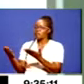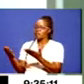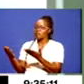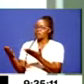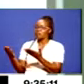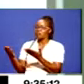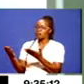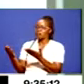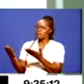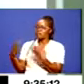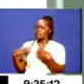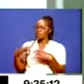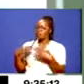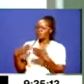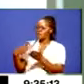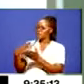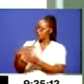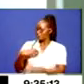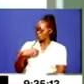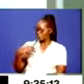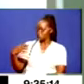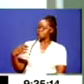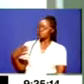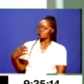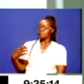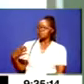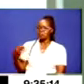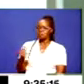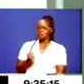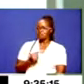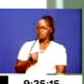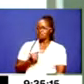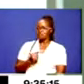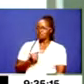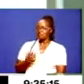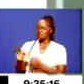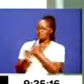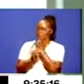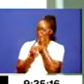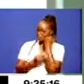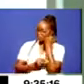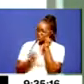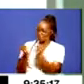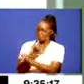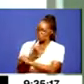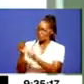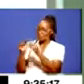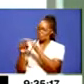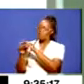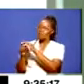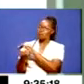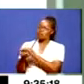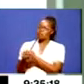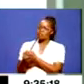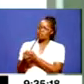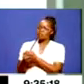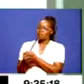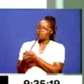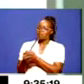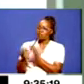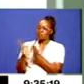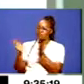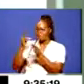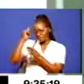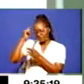taken by people who have the money. And countries which were not having money could not be able to have these equipments. So it opened our minds that